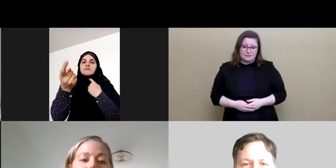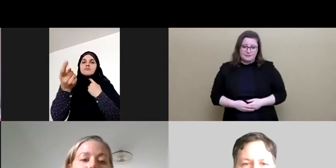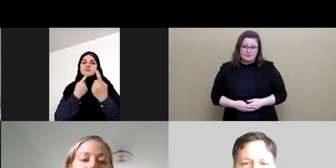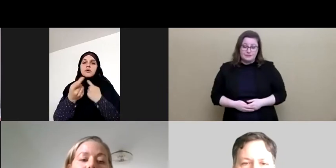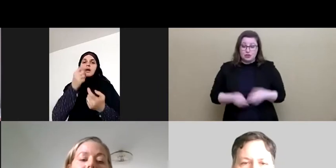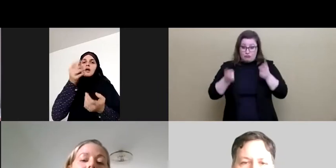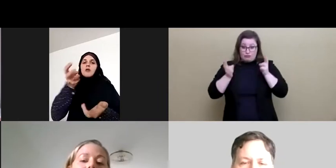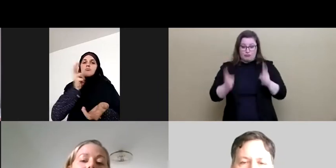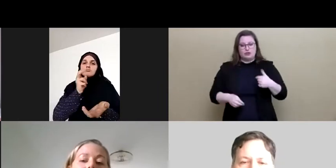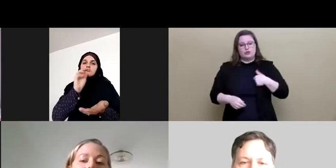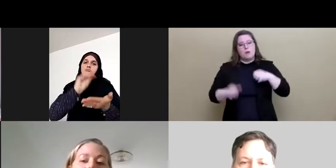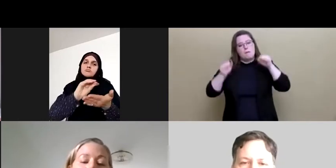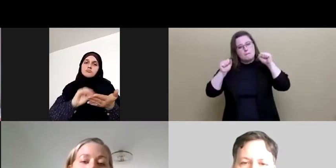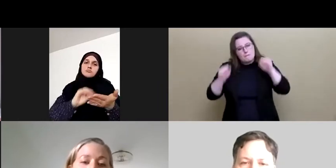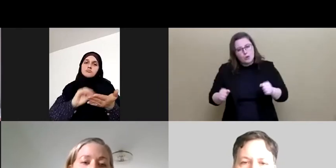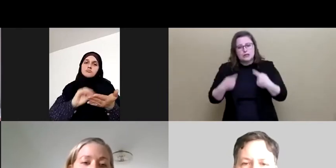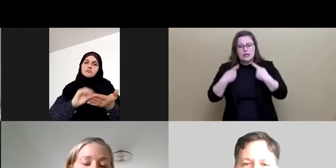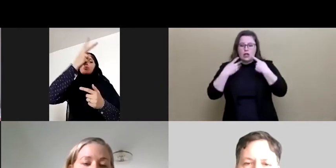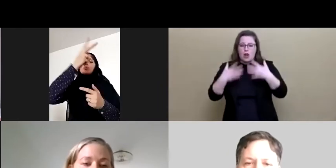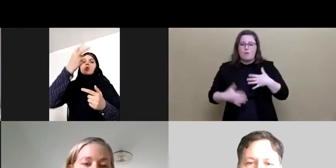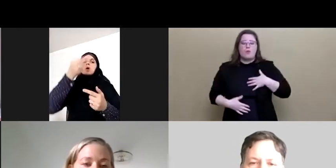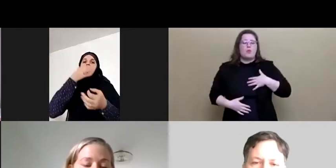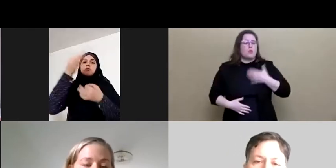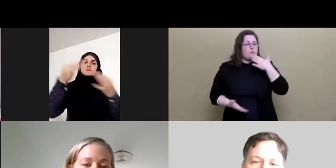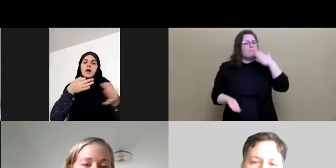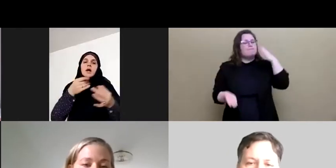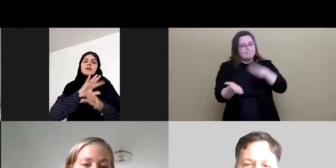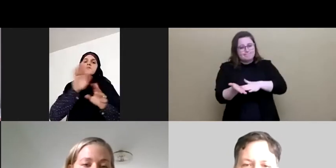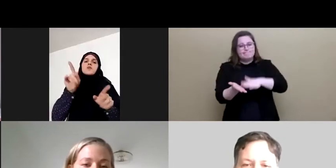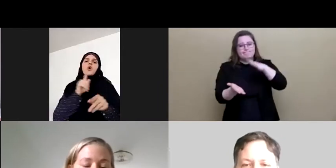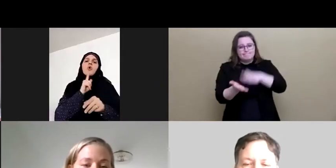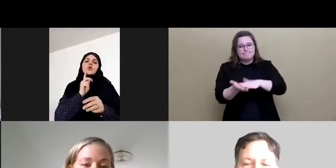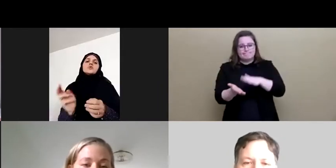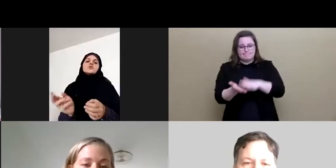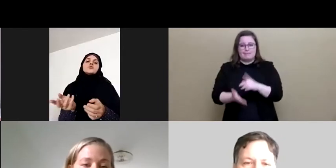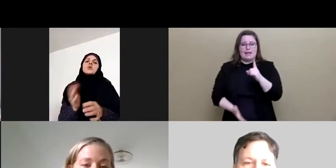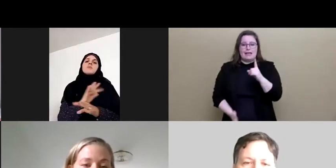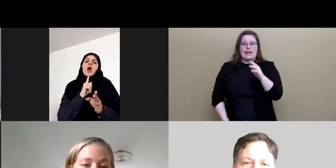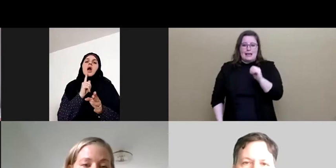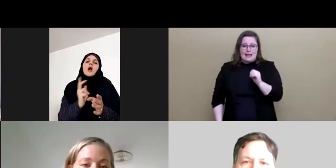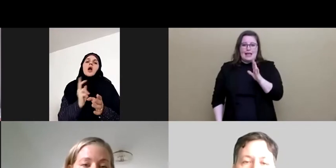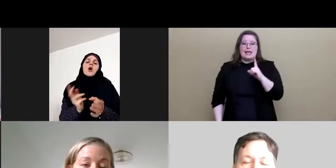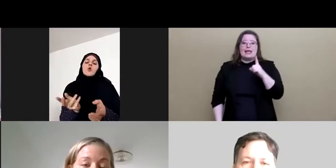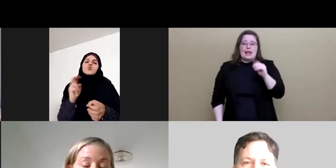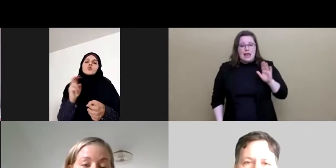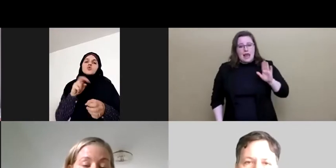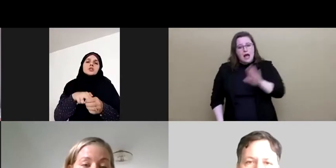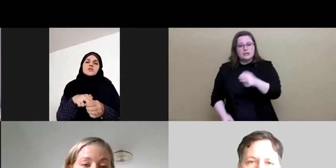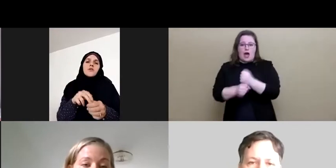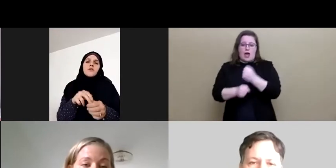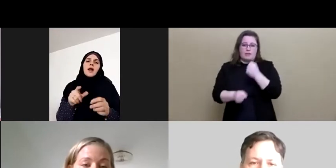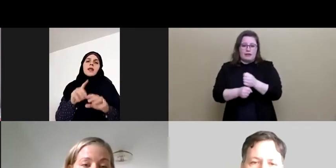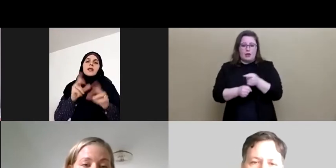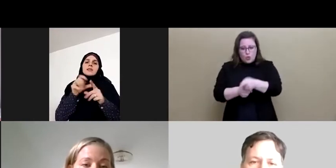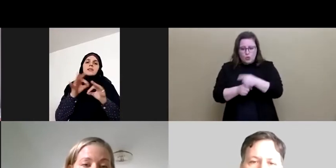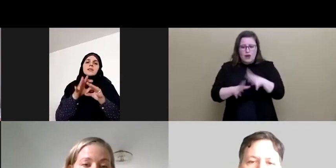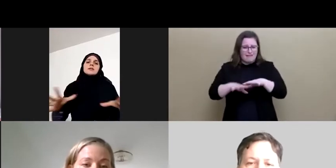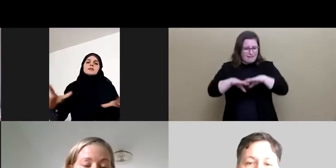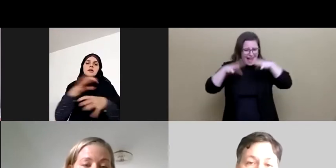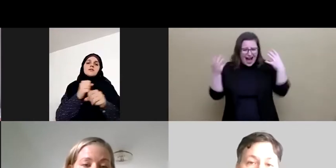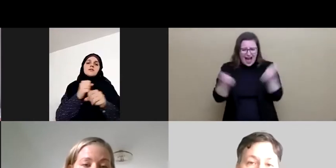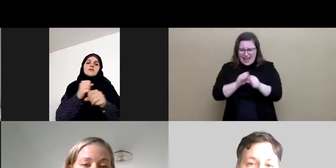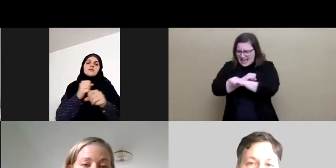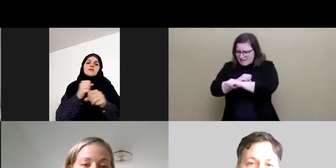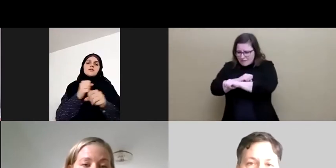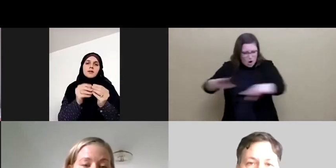I must say how much I appreciate the work of Leila Hadzi Message, who compiled all this information